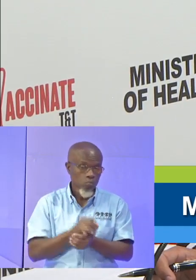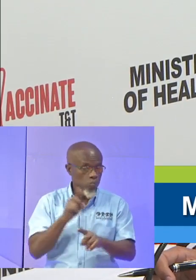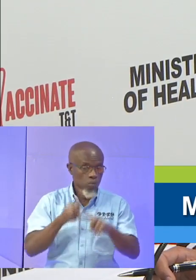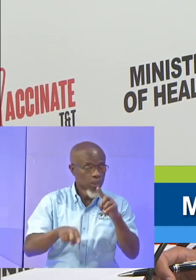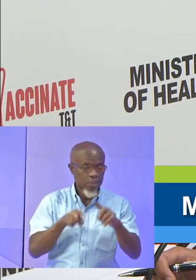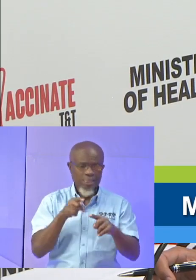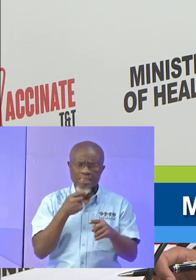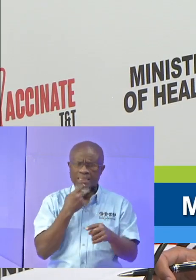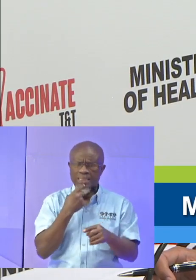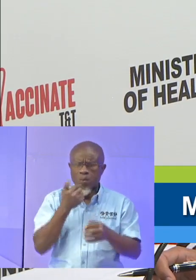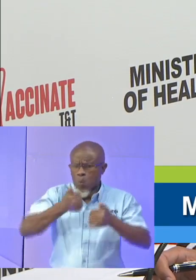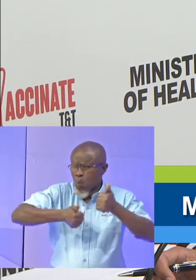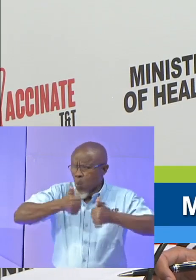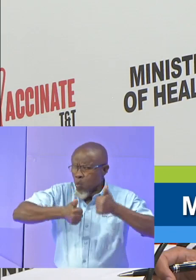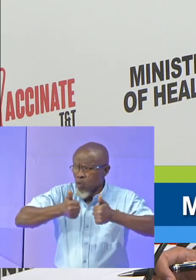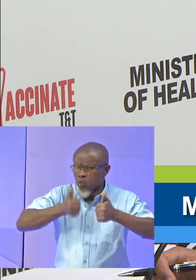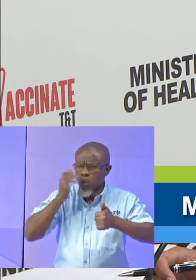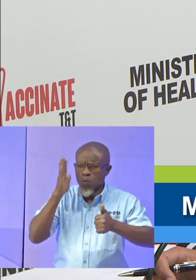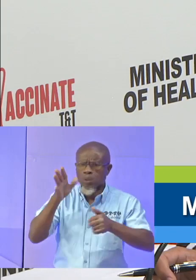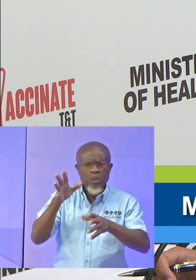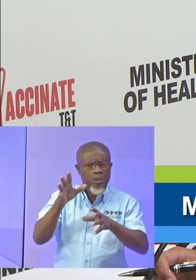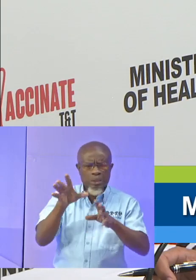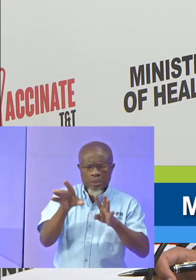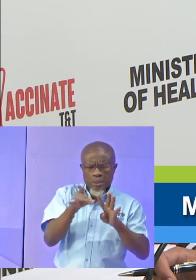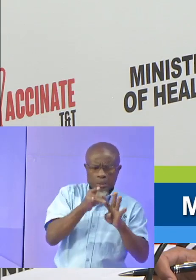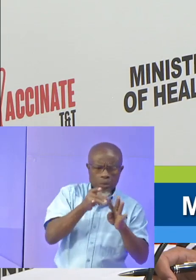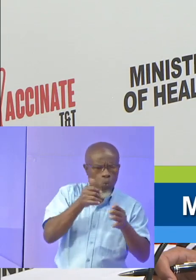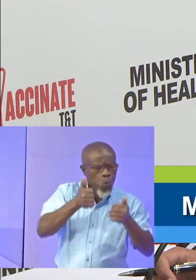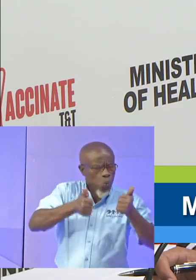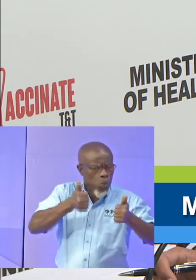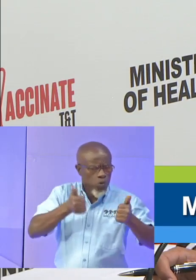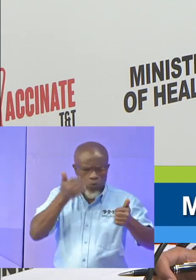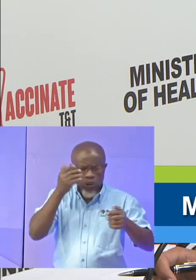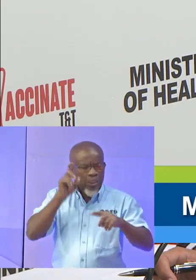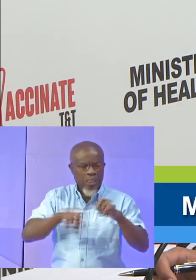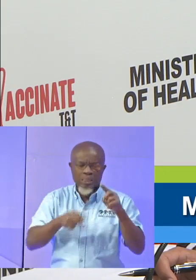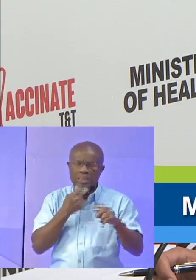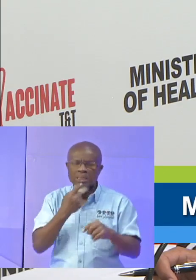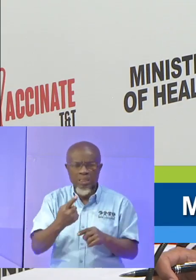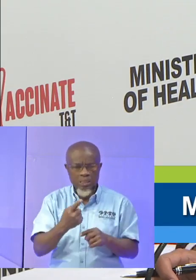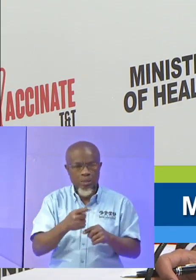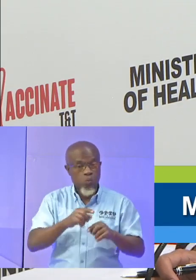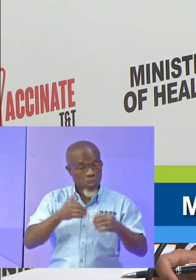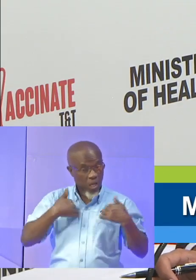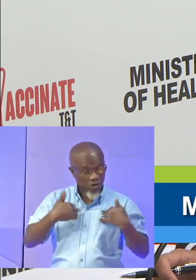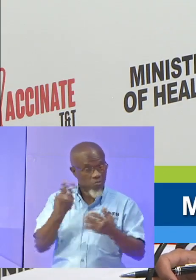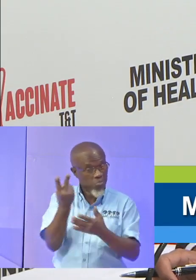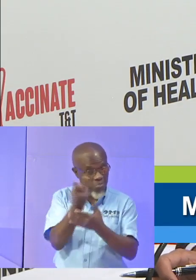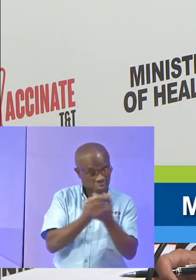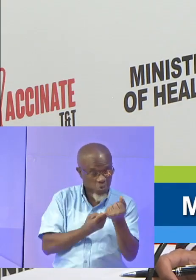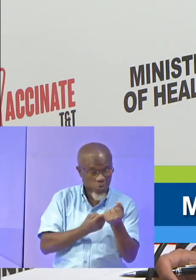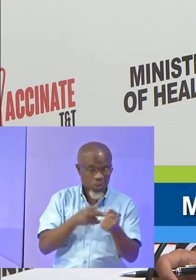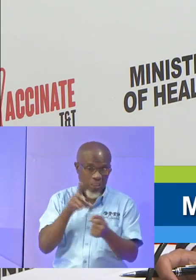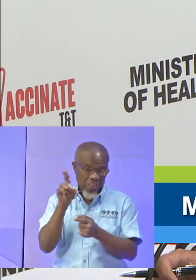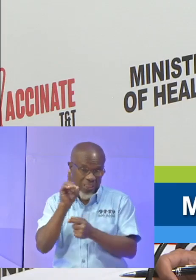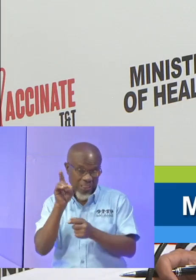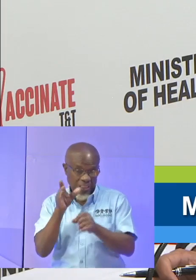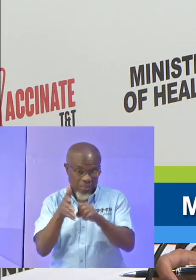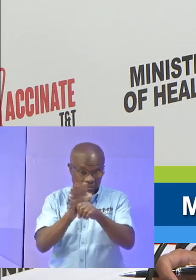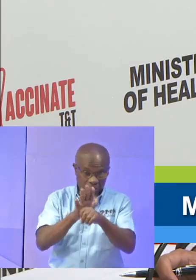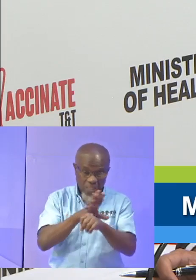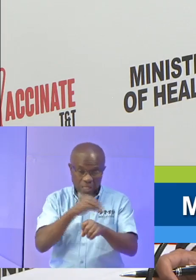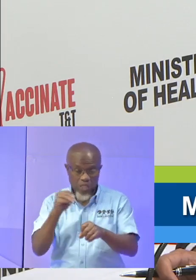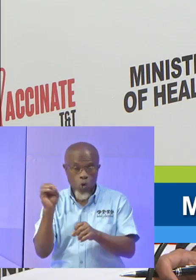we're going to get infected with at any given point in time. We do have Delta as well as Omicron, more or less